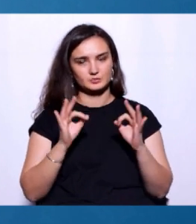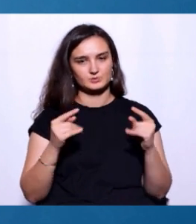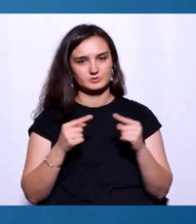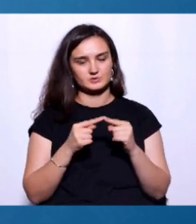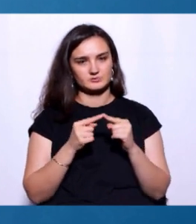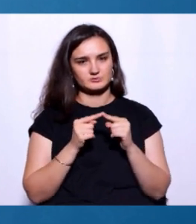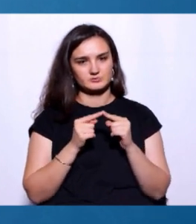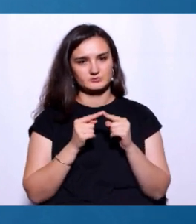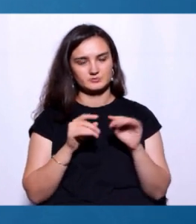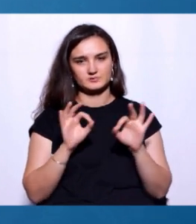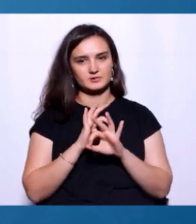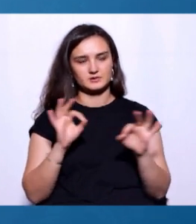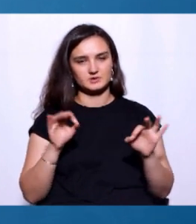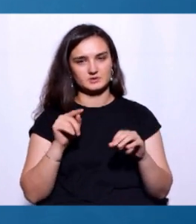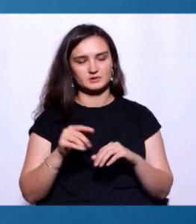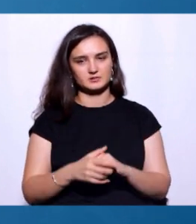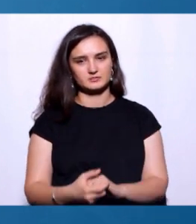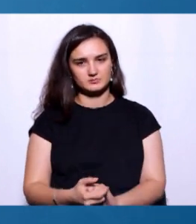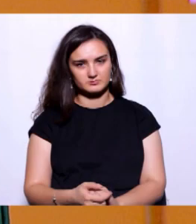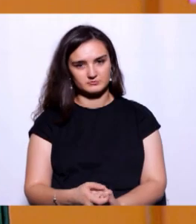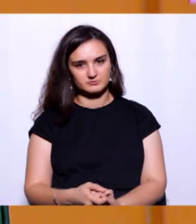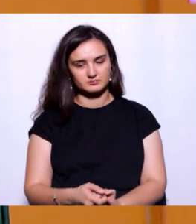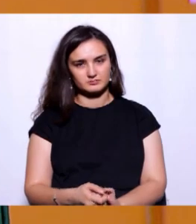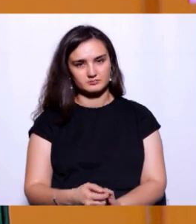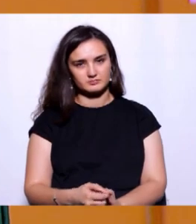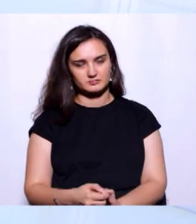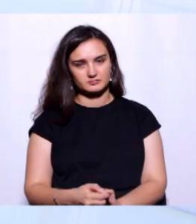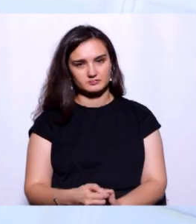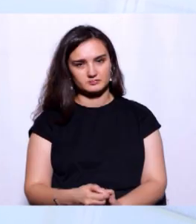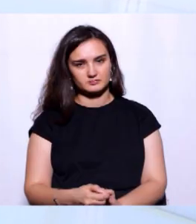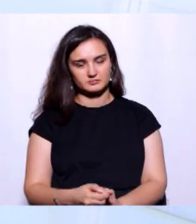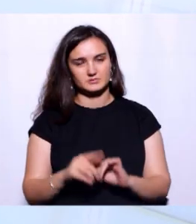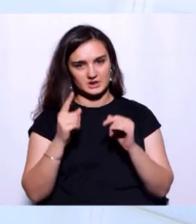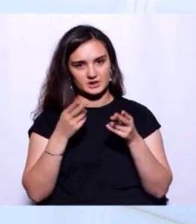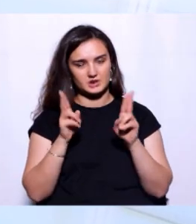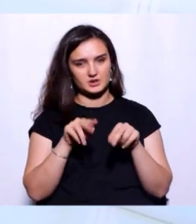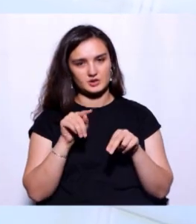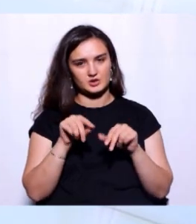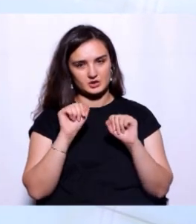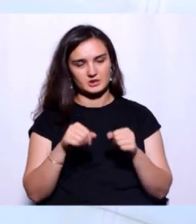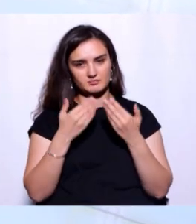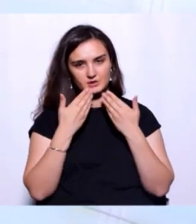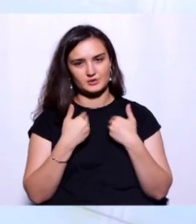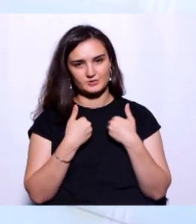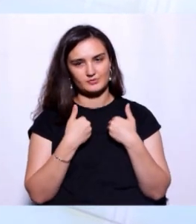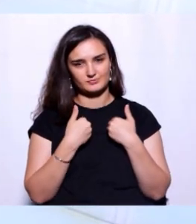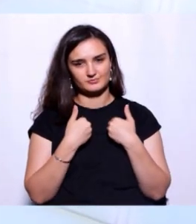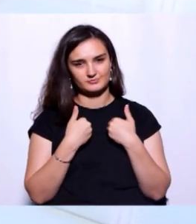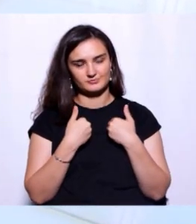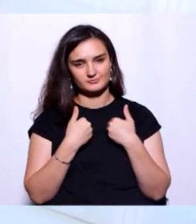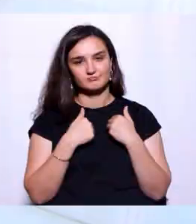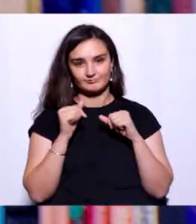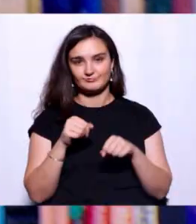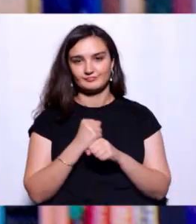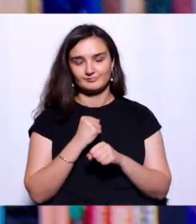for sure. Fantastic, oh, Zach. You. Oh, one more is left here. You can ask me. Oh, I can sure. do that. So, I